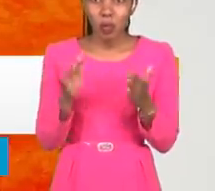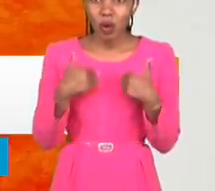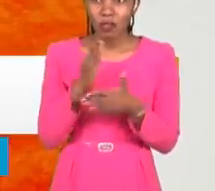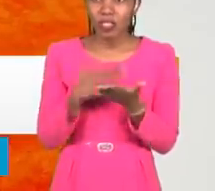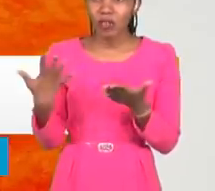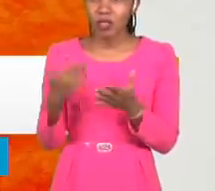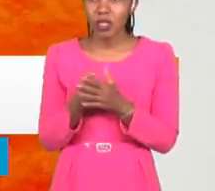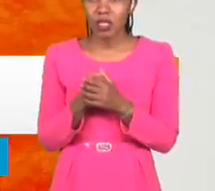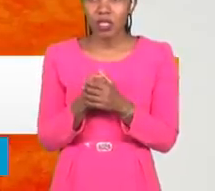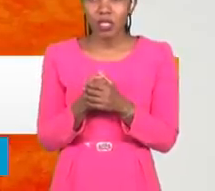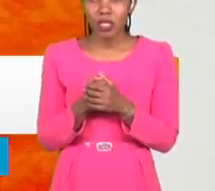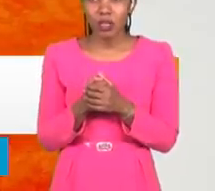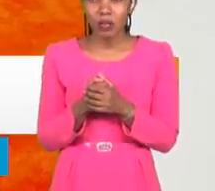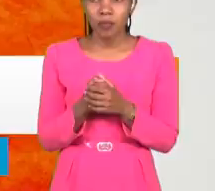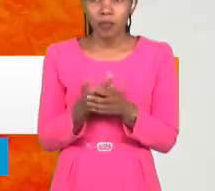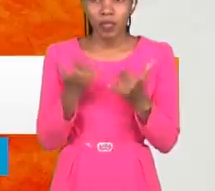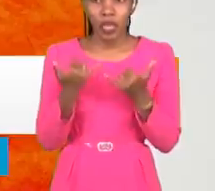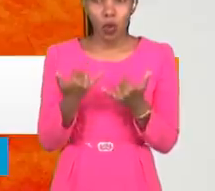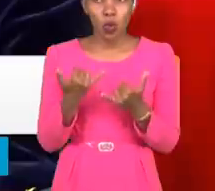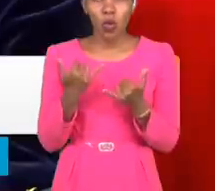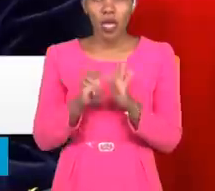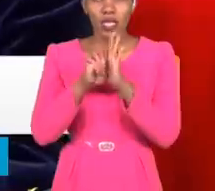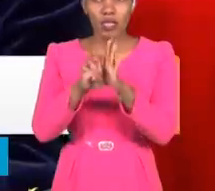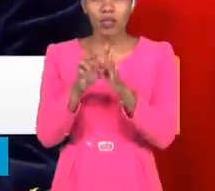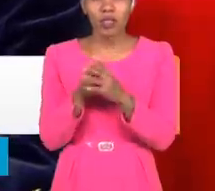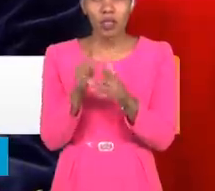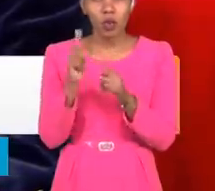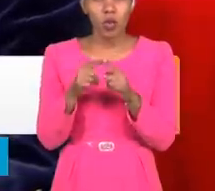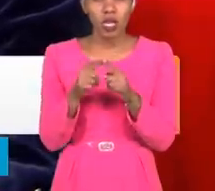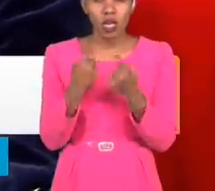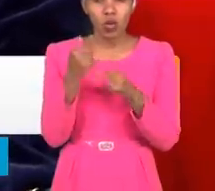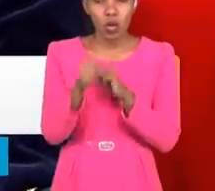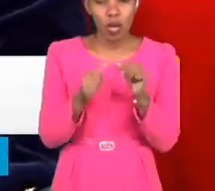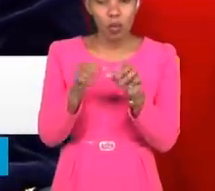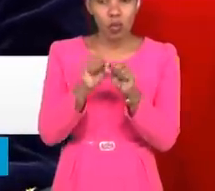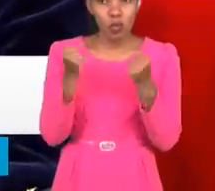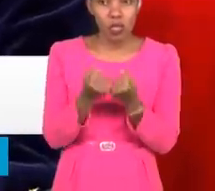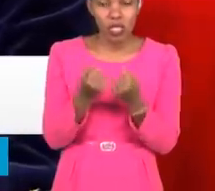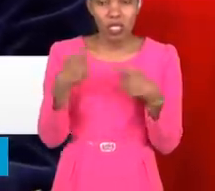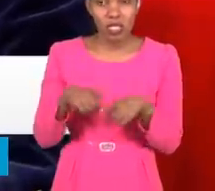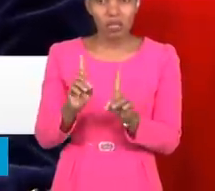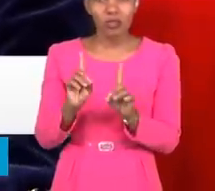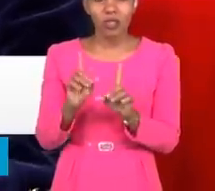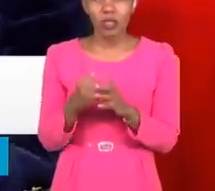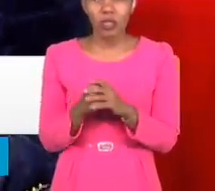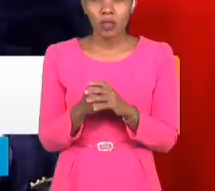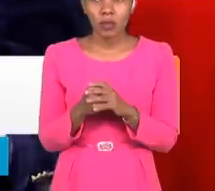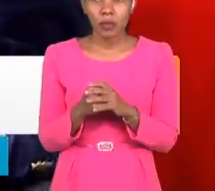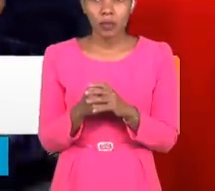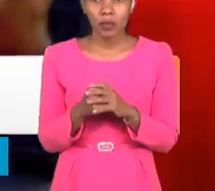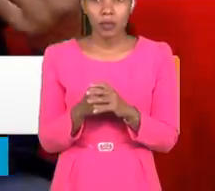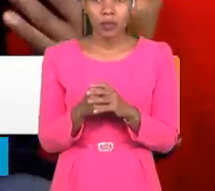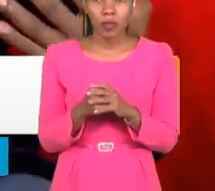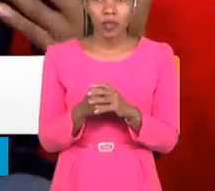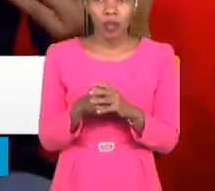something. I do. Yes. Now, look at this. When you talk even about the society itself... Mm-hmm. We